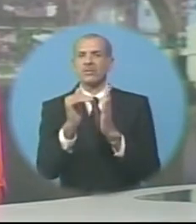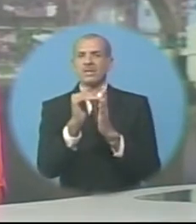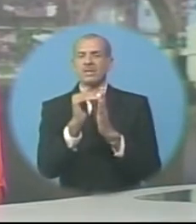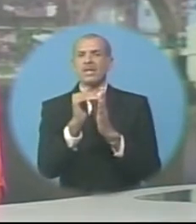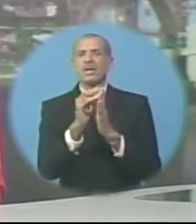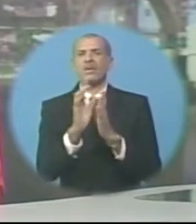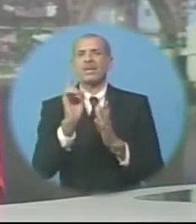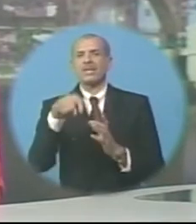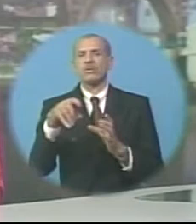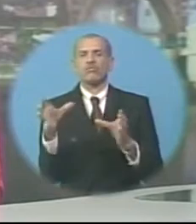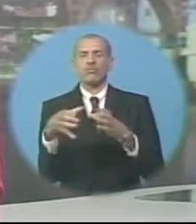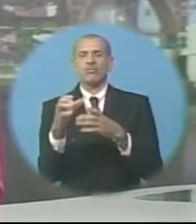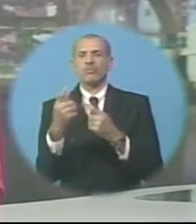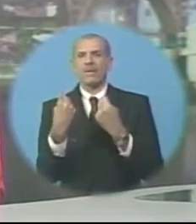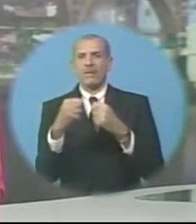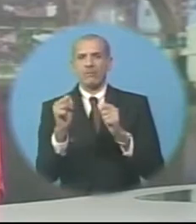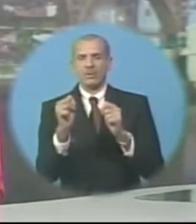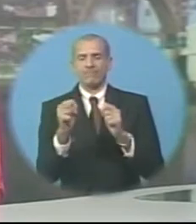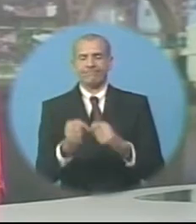group effort.